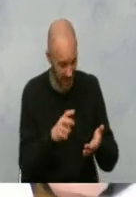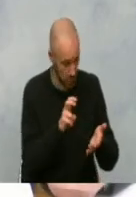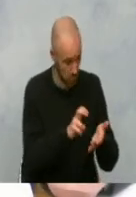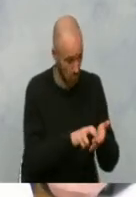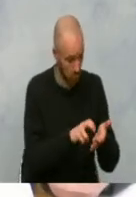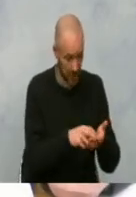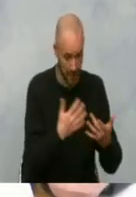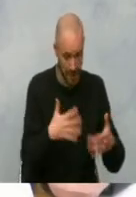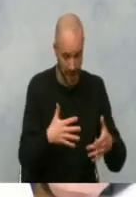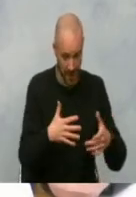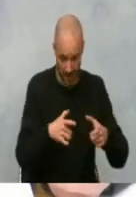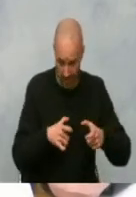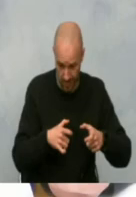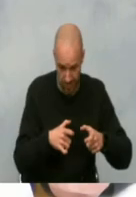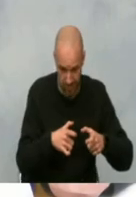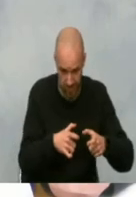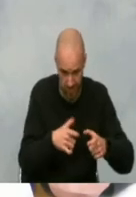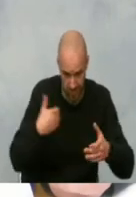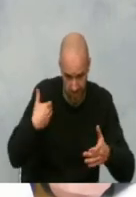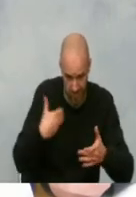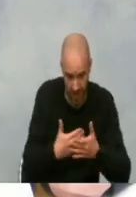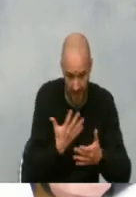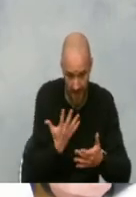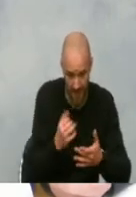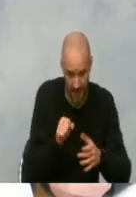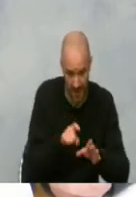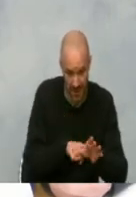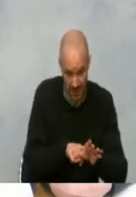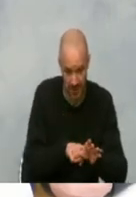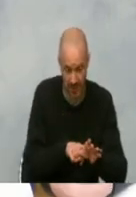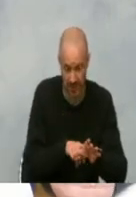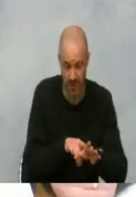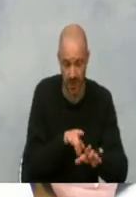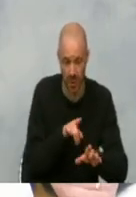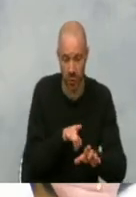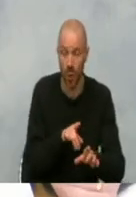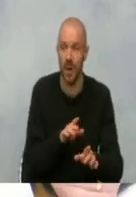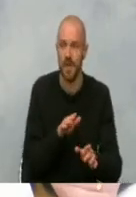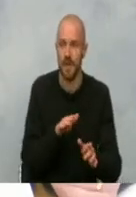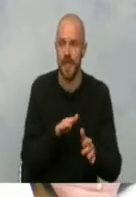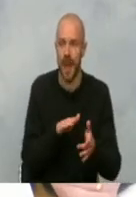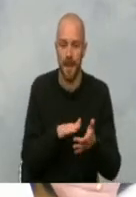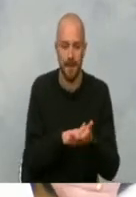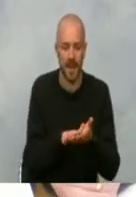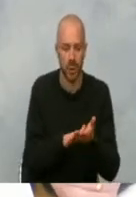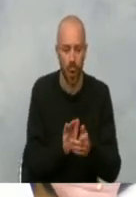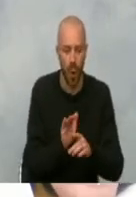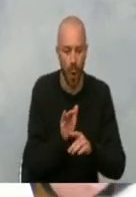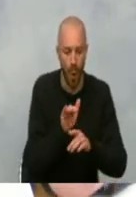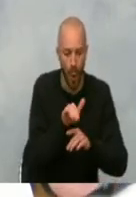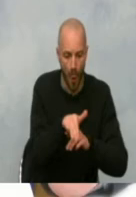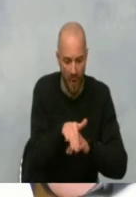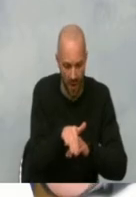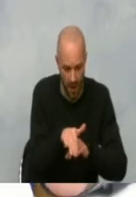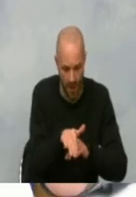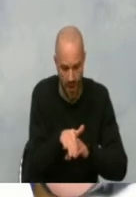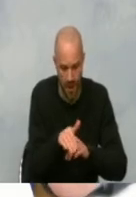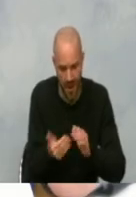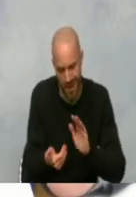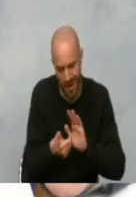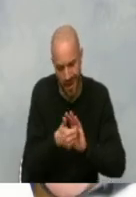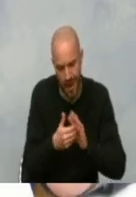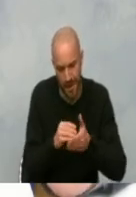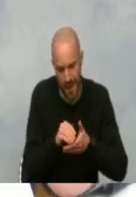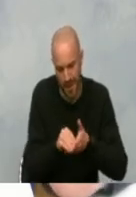15 years up to this point. So what that does is it creates an overpayment in our accounts, with too